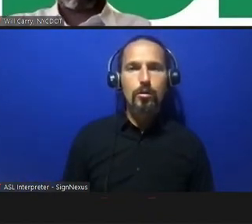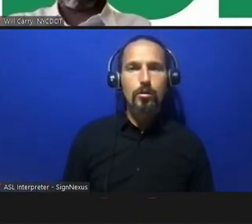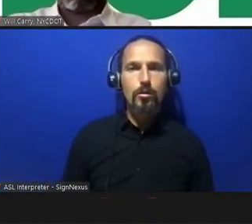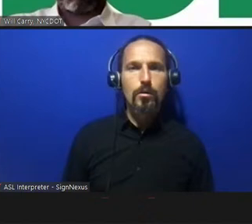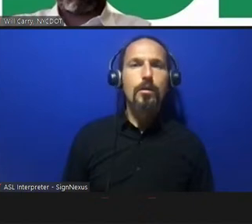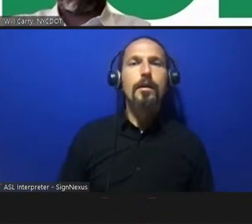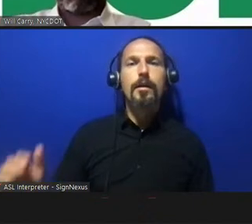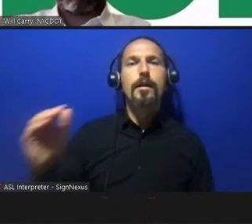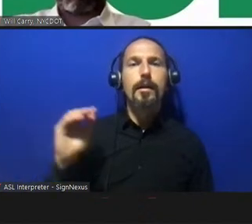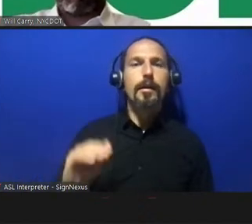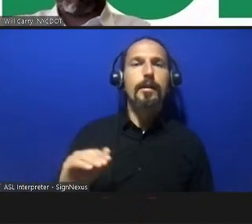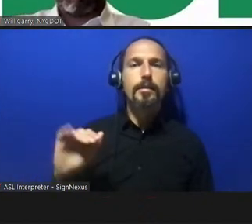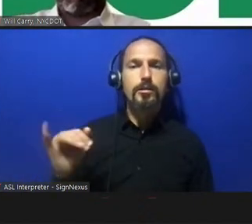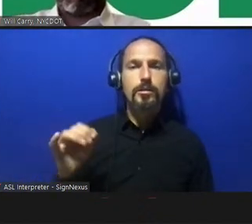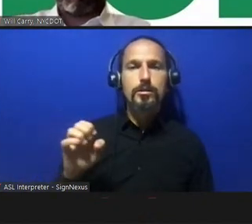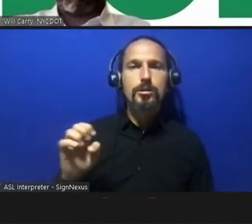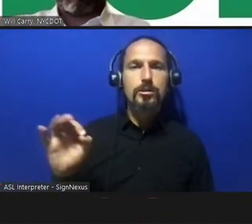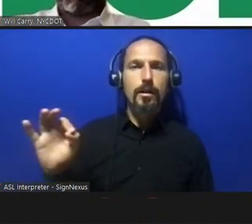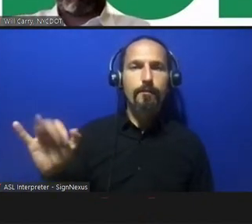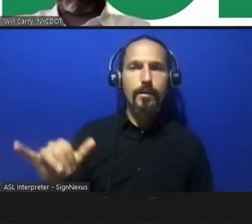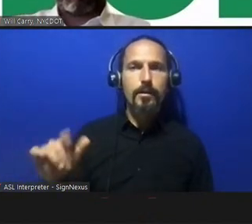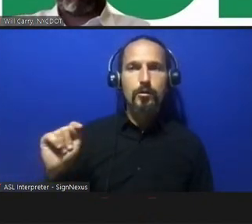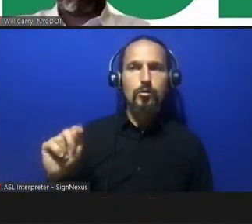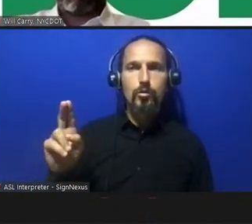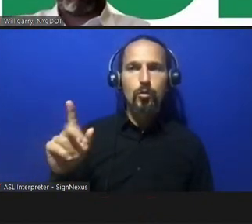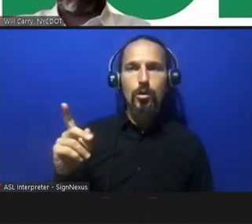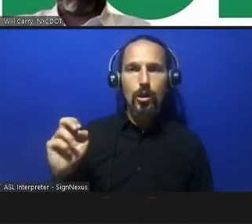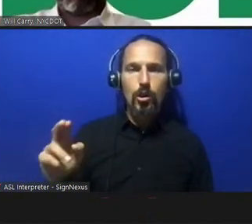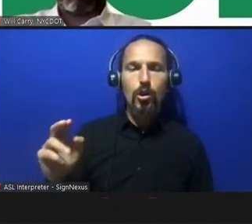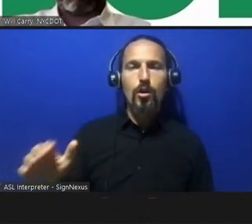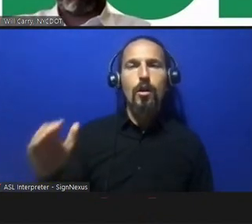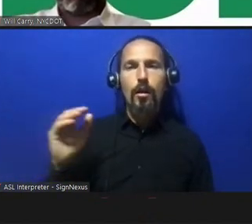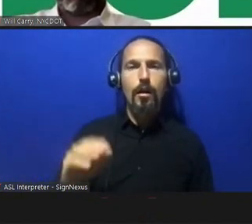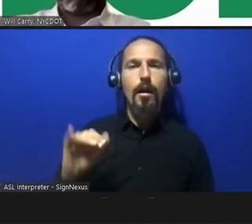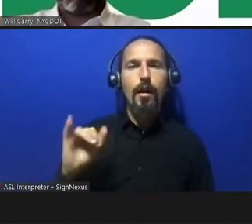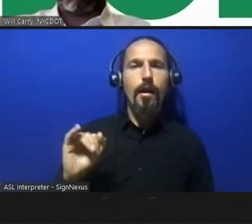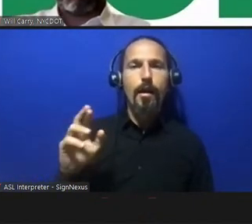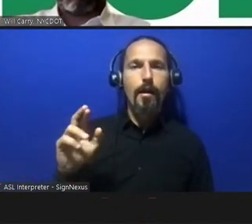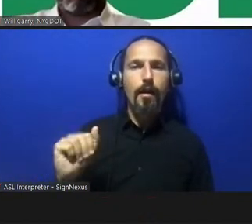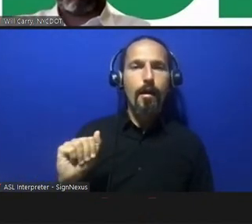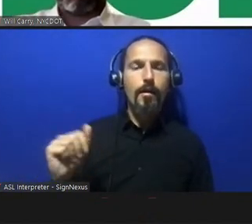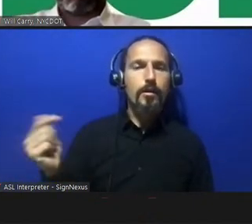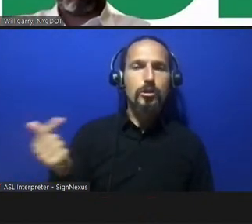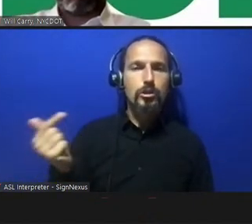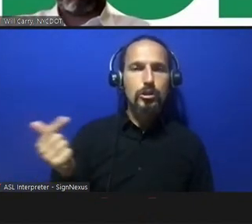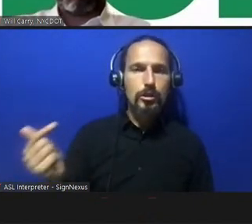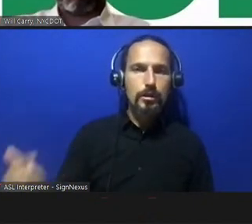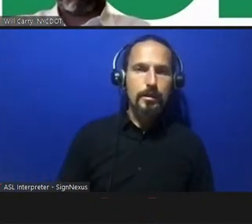the next speaker is jeffy tuller followed by ira gershenhorn